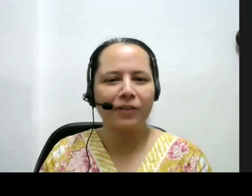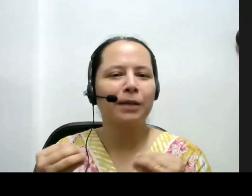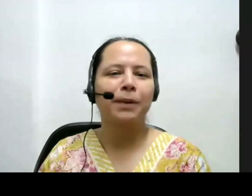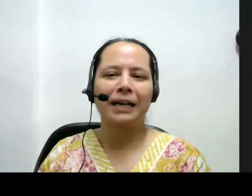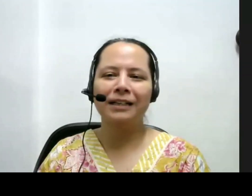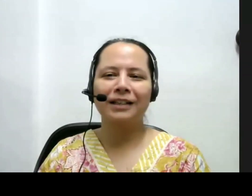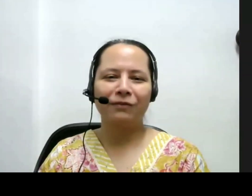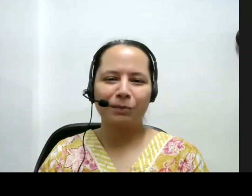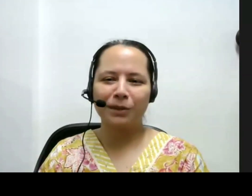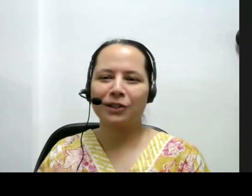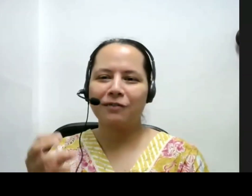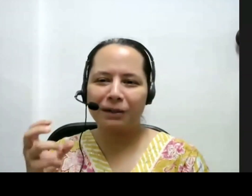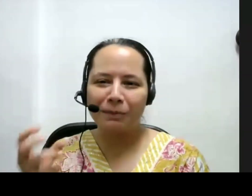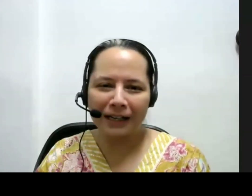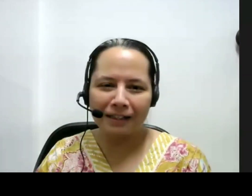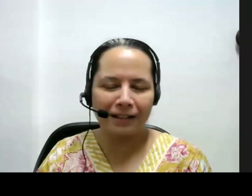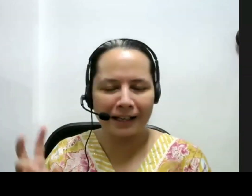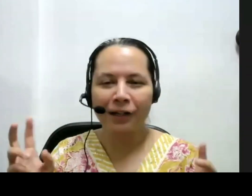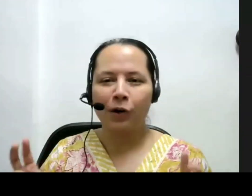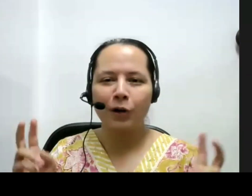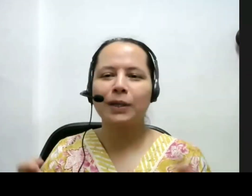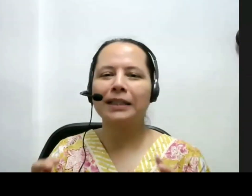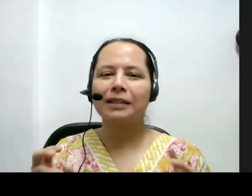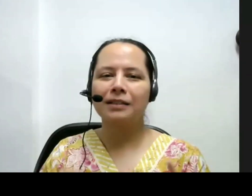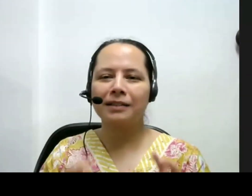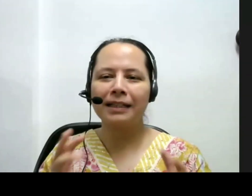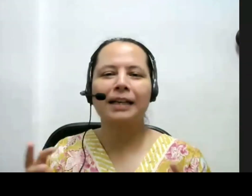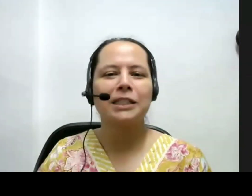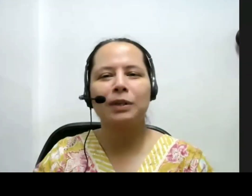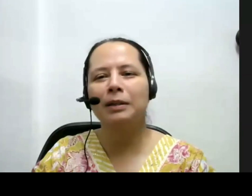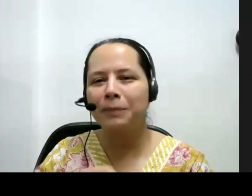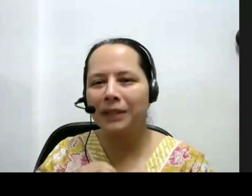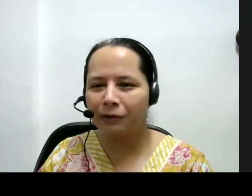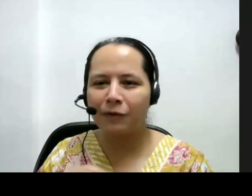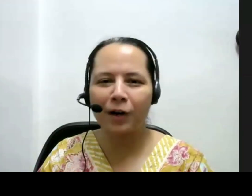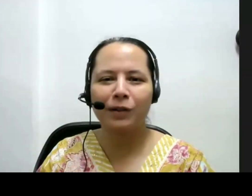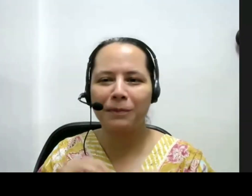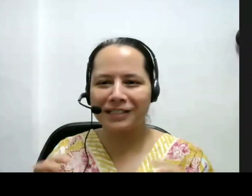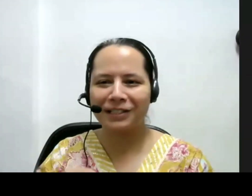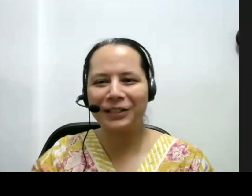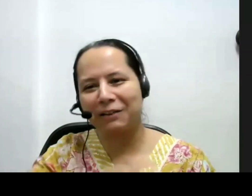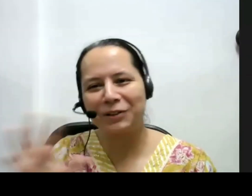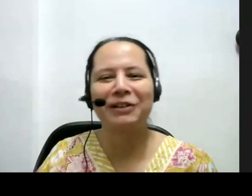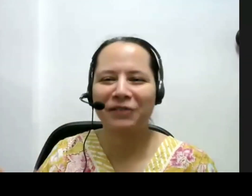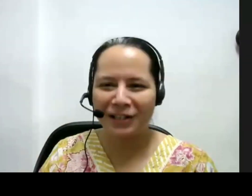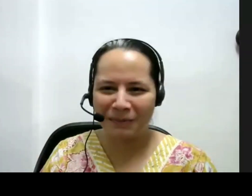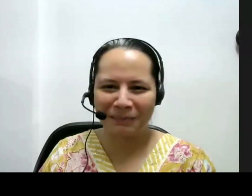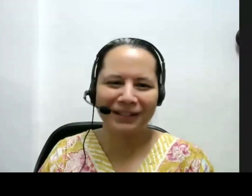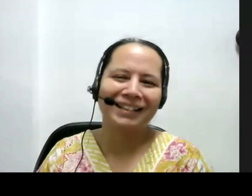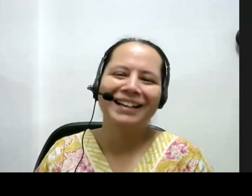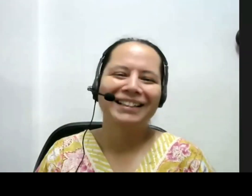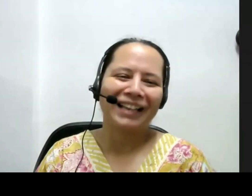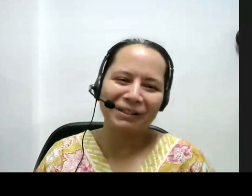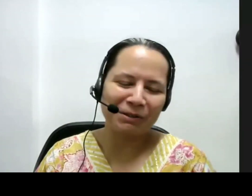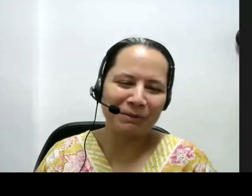giving very practical information, very practical, and also I think the 3 A's will be the one of the biggest learning everyone will